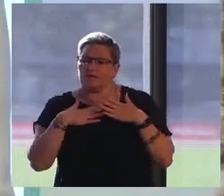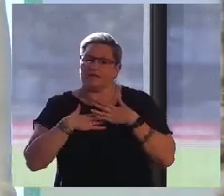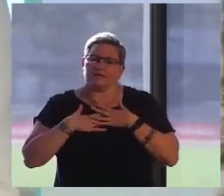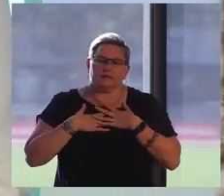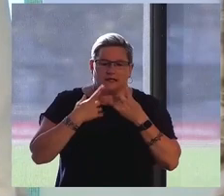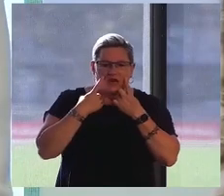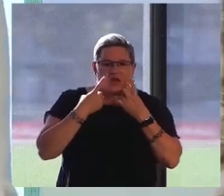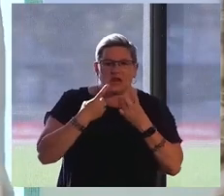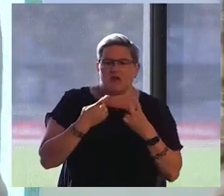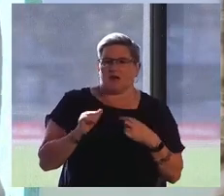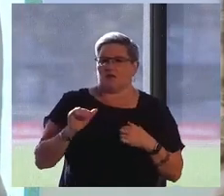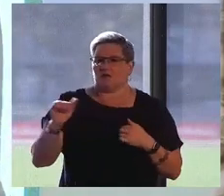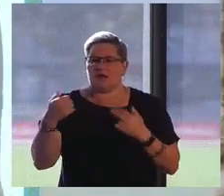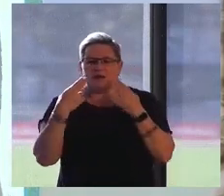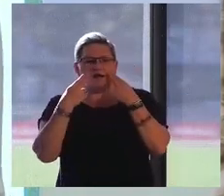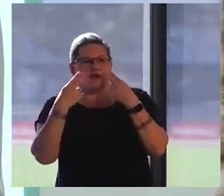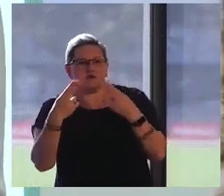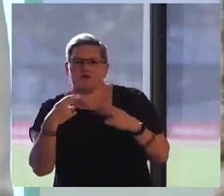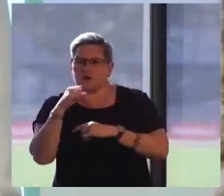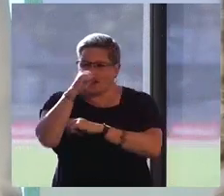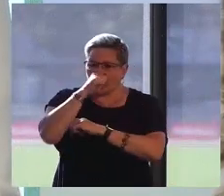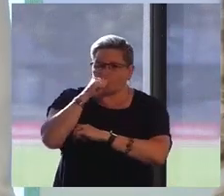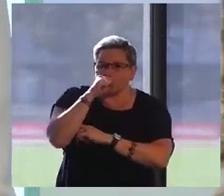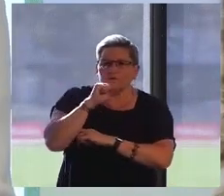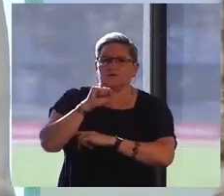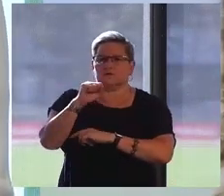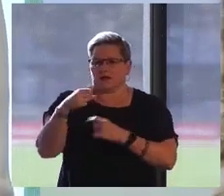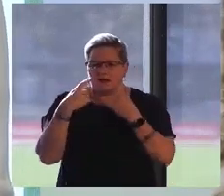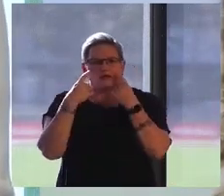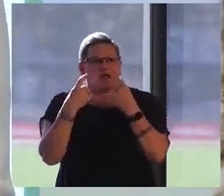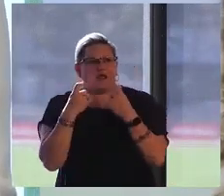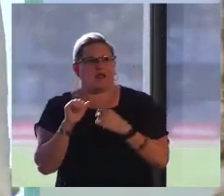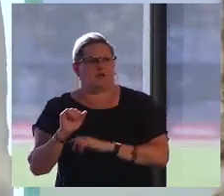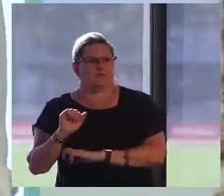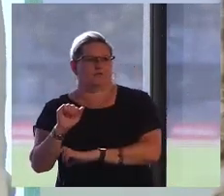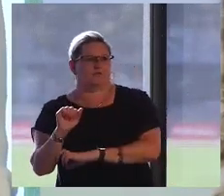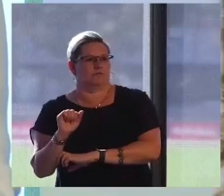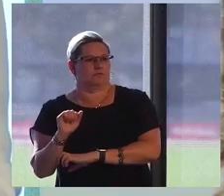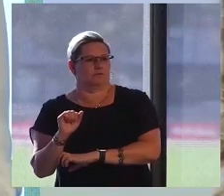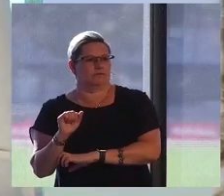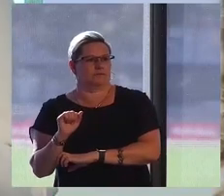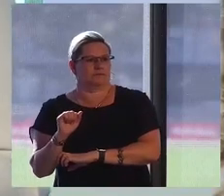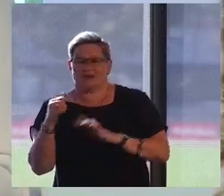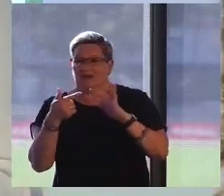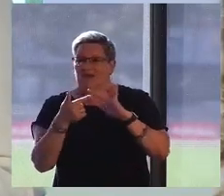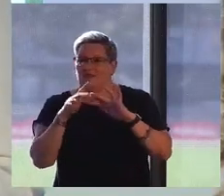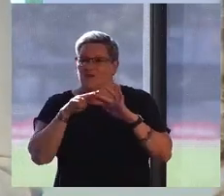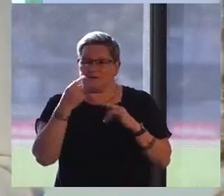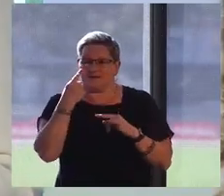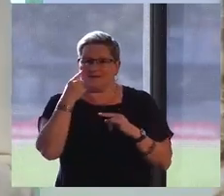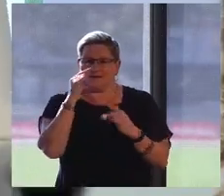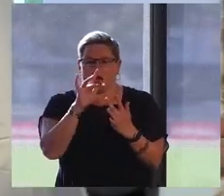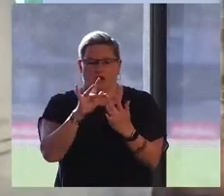do, for nature and for our marine ecosystems and for whales. And so if you see that online, it's really easy